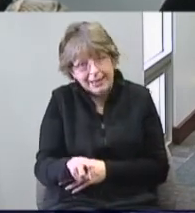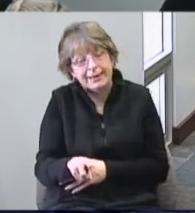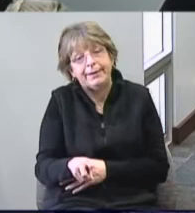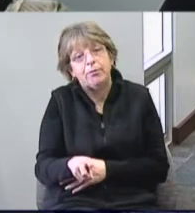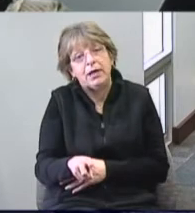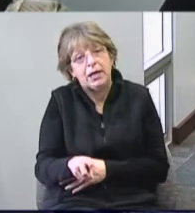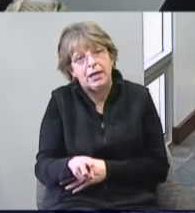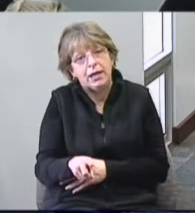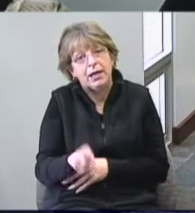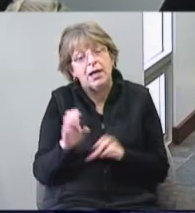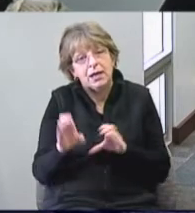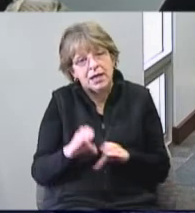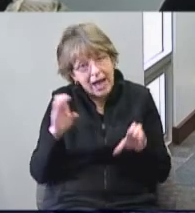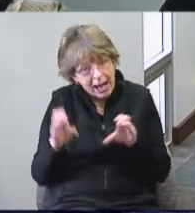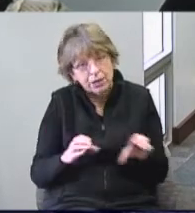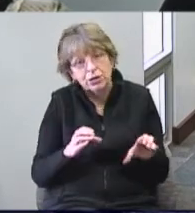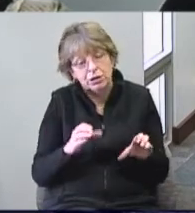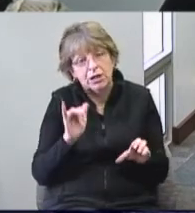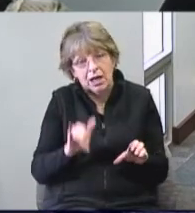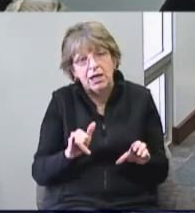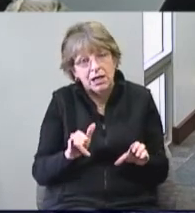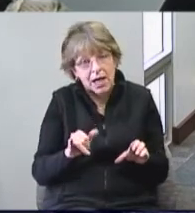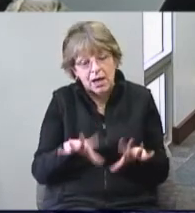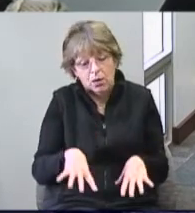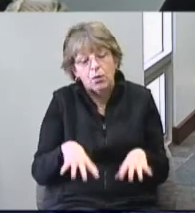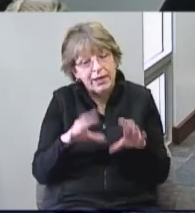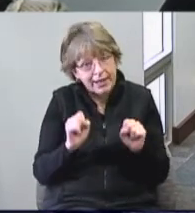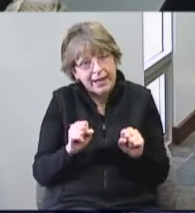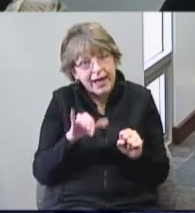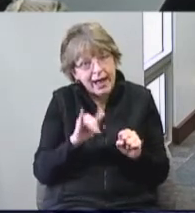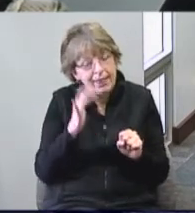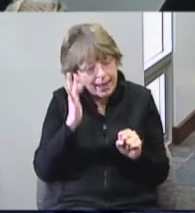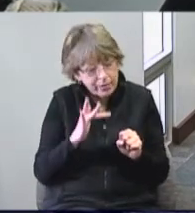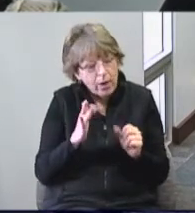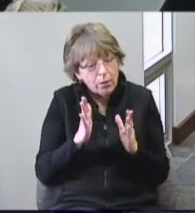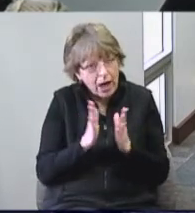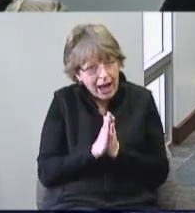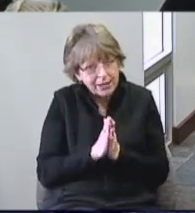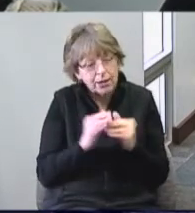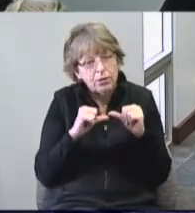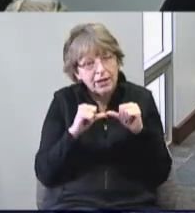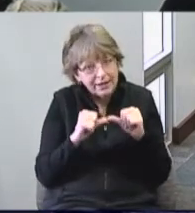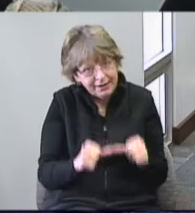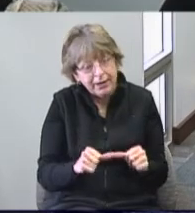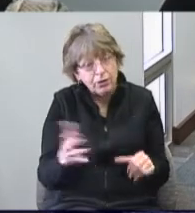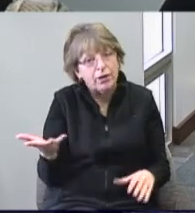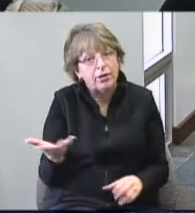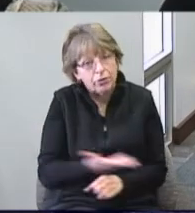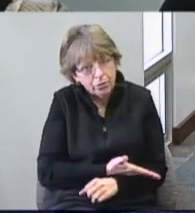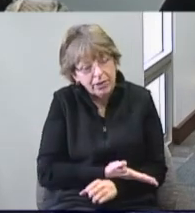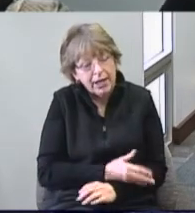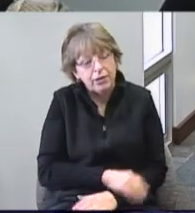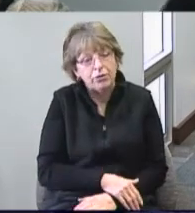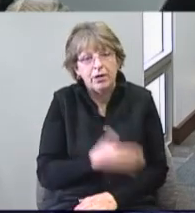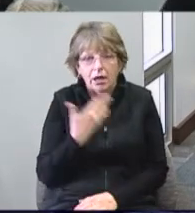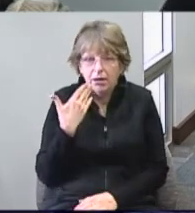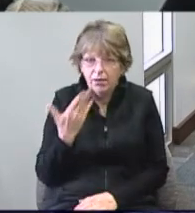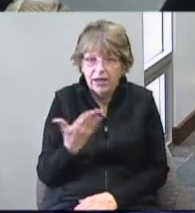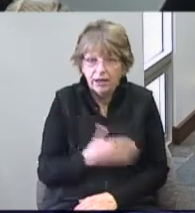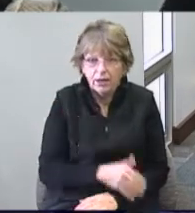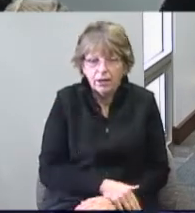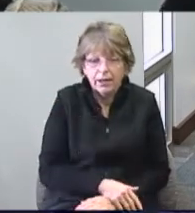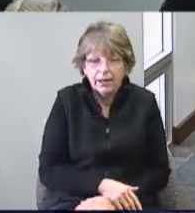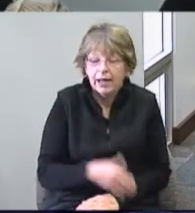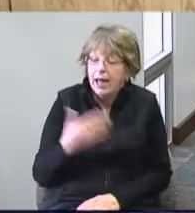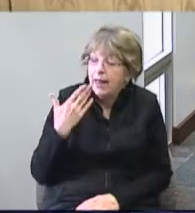And that's why the termination took place. And that's why we're asking you to uphold that termination. Thank you.